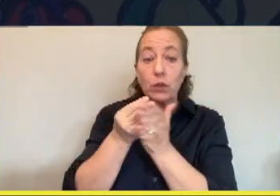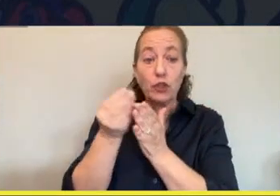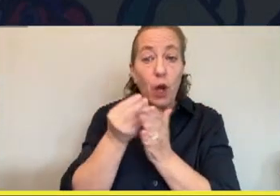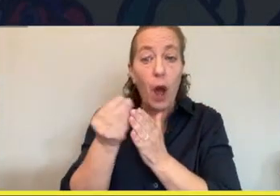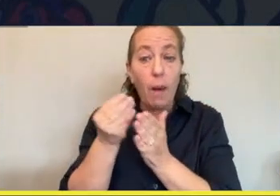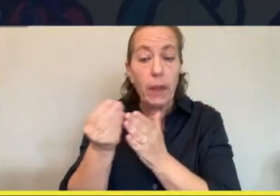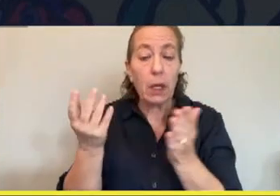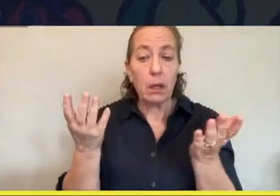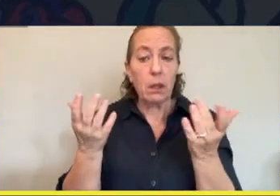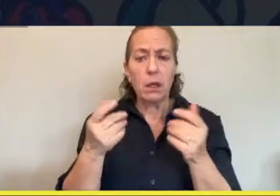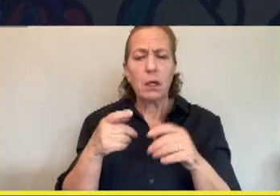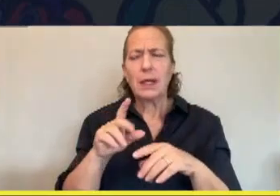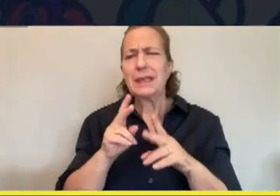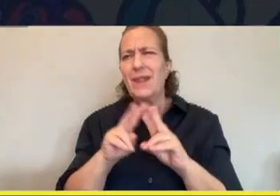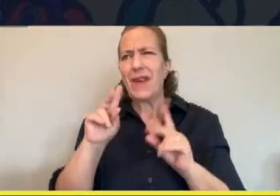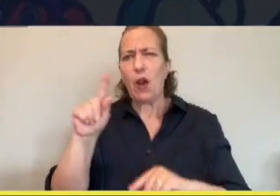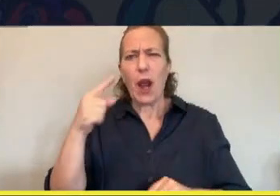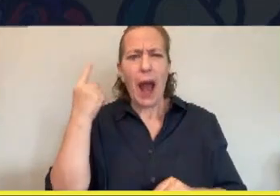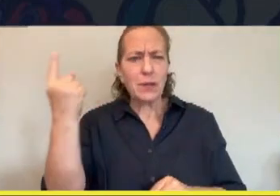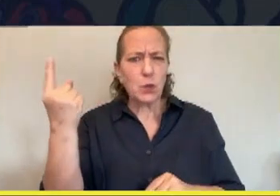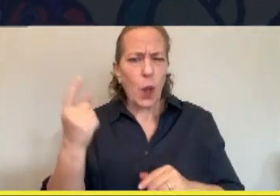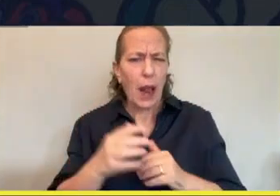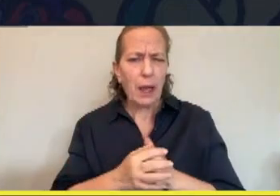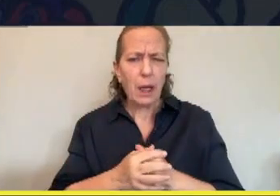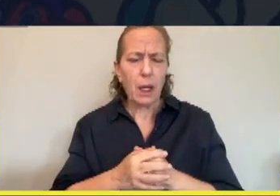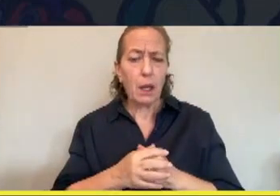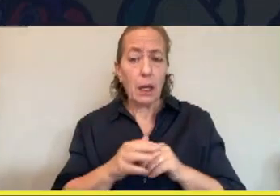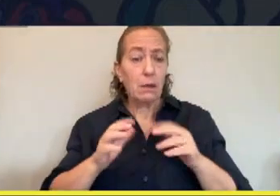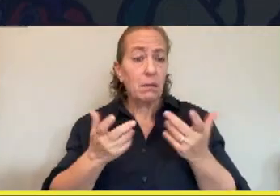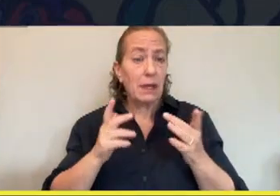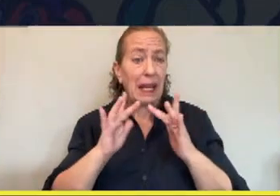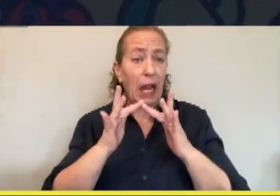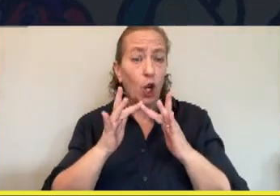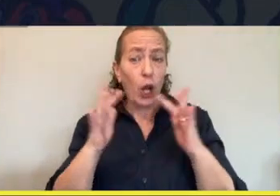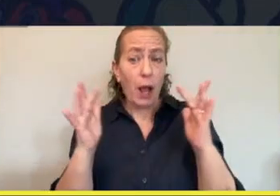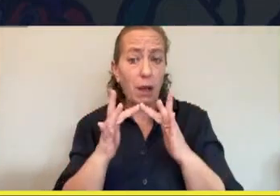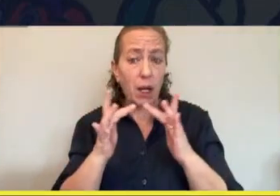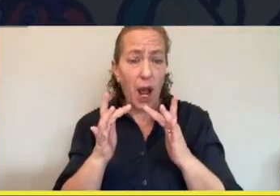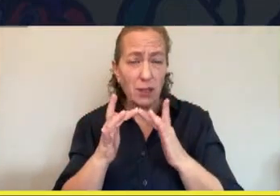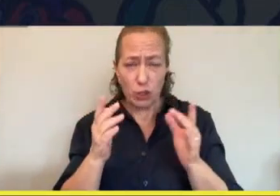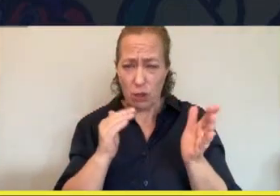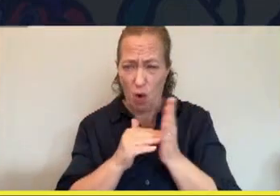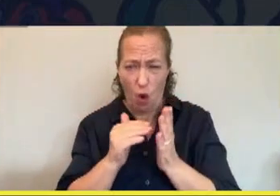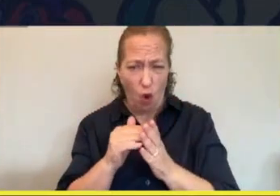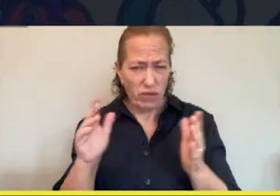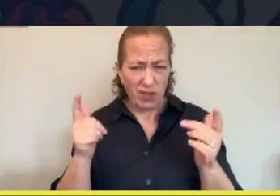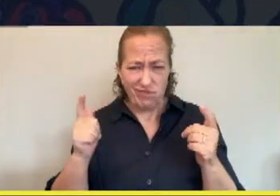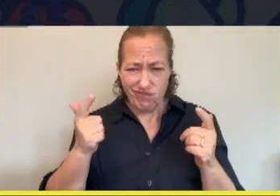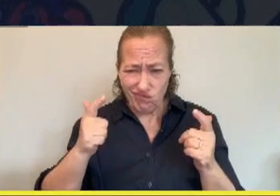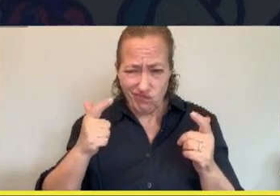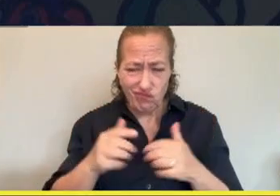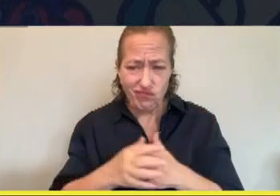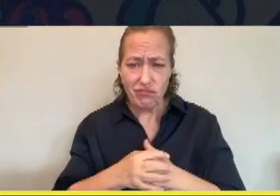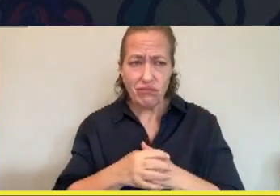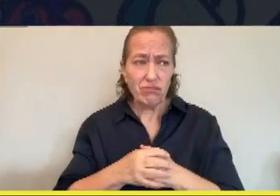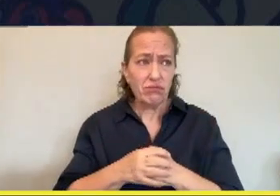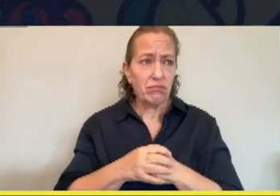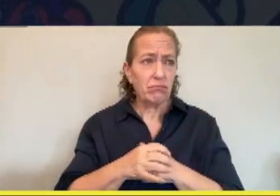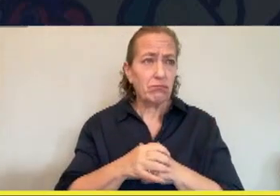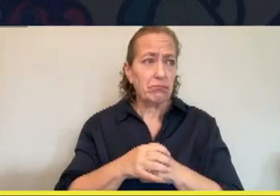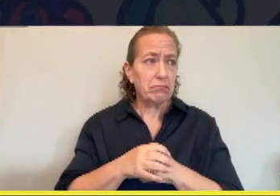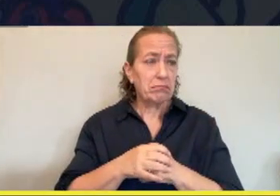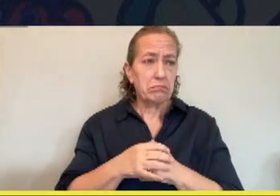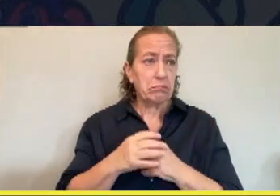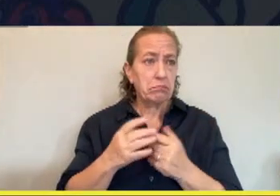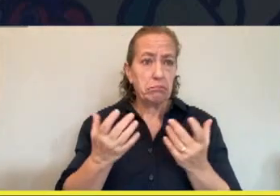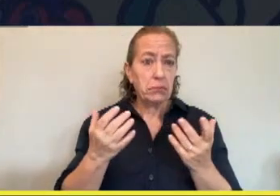often internet connectivity is poor. So looking at kind of technology and solutions sometimes don't